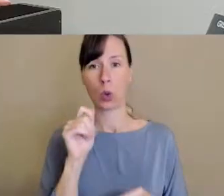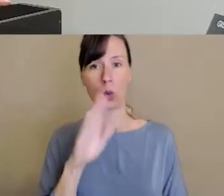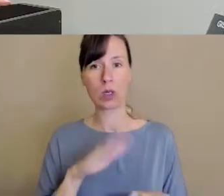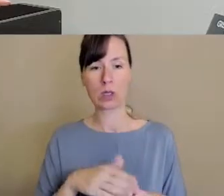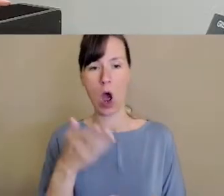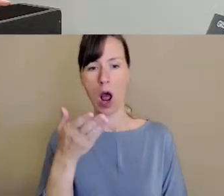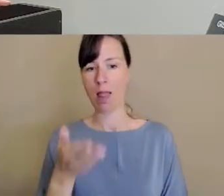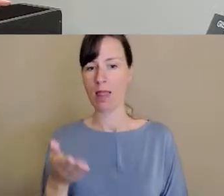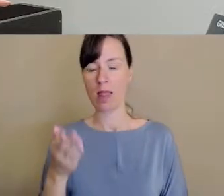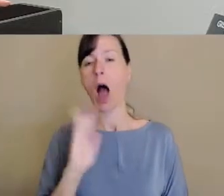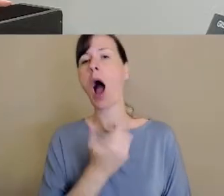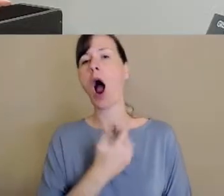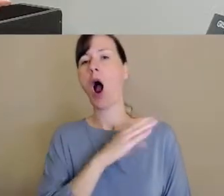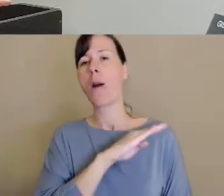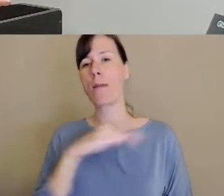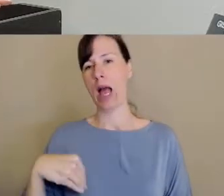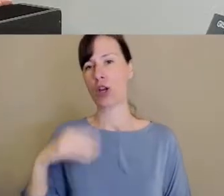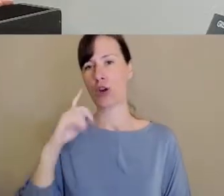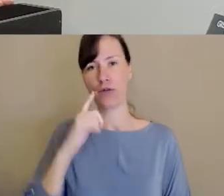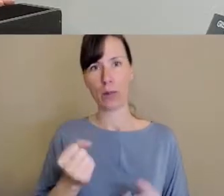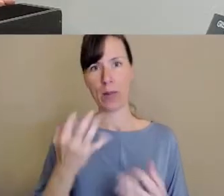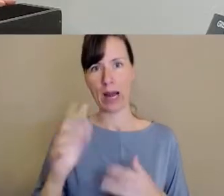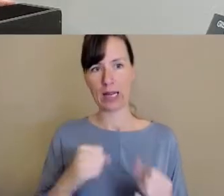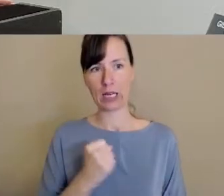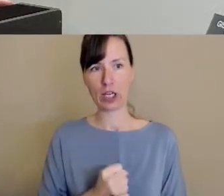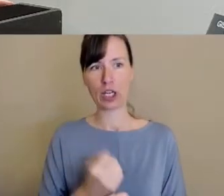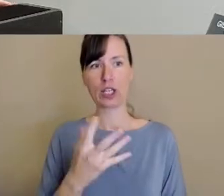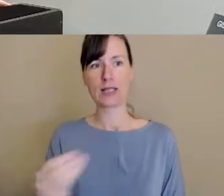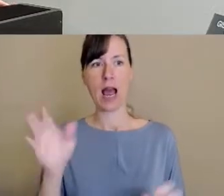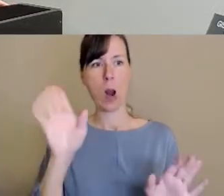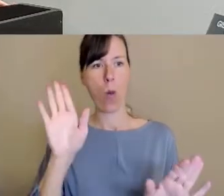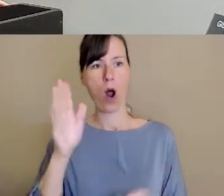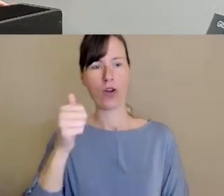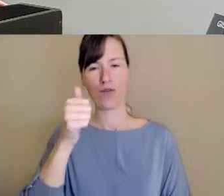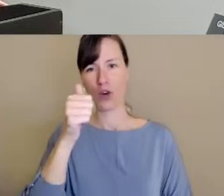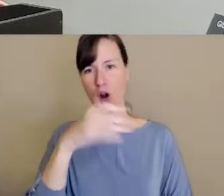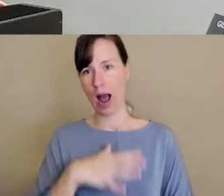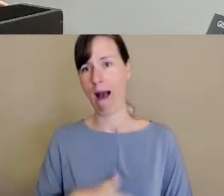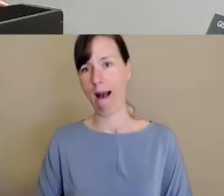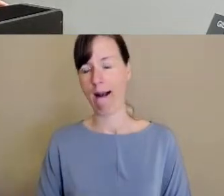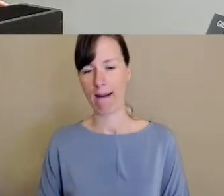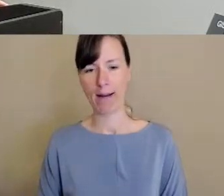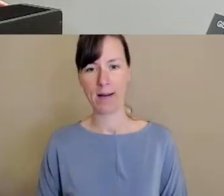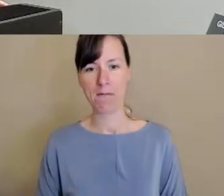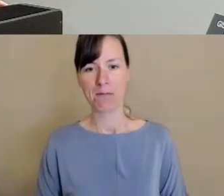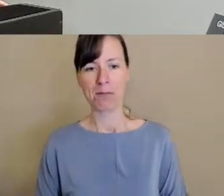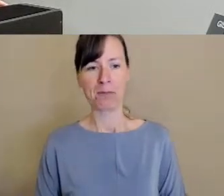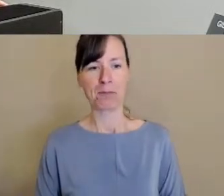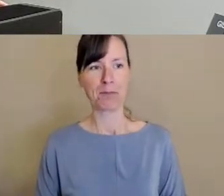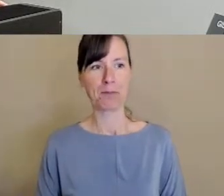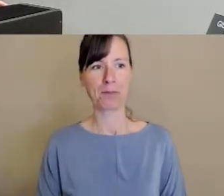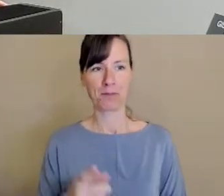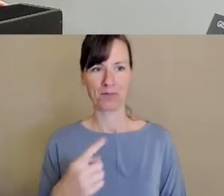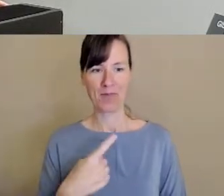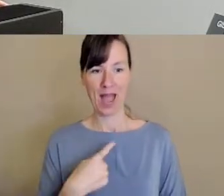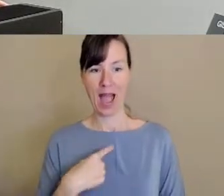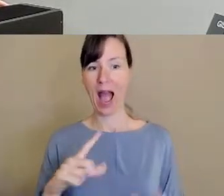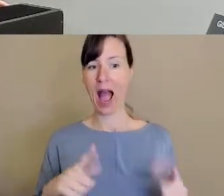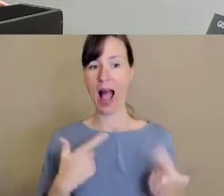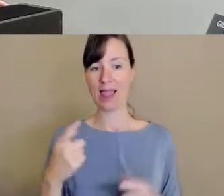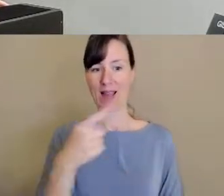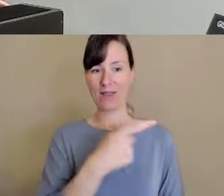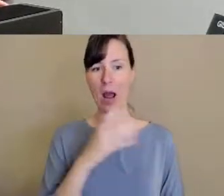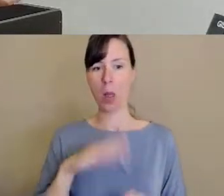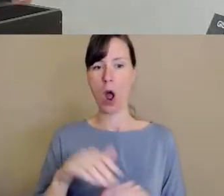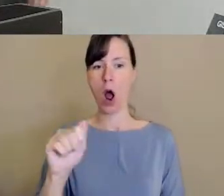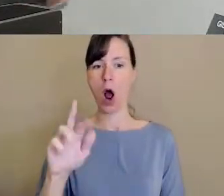many years and a wonderful guy. But anyway, I live down there on Arbor Street,